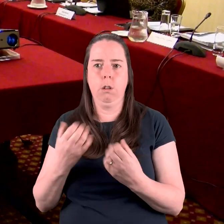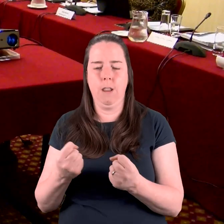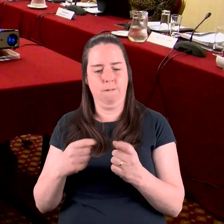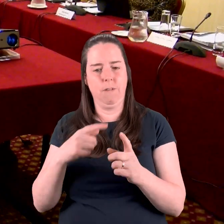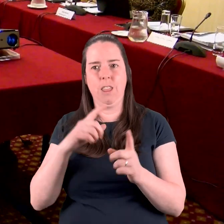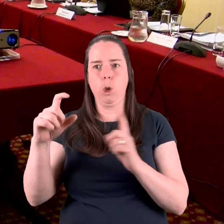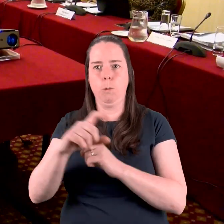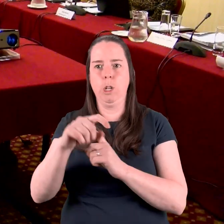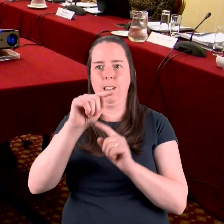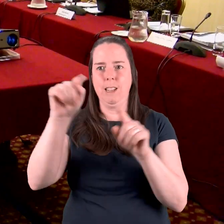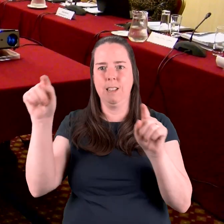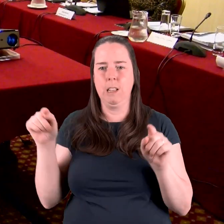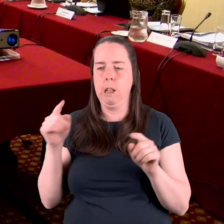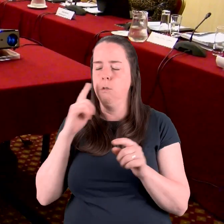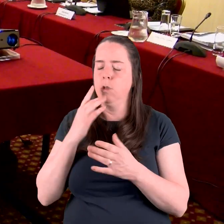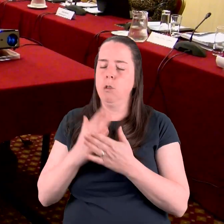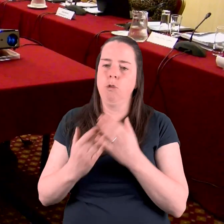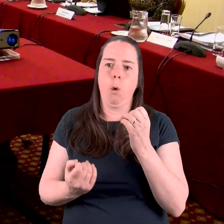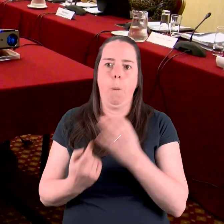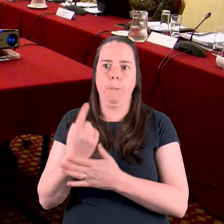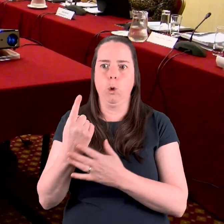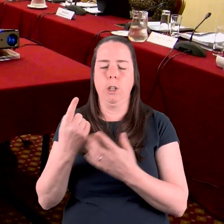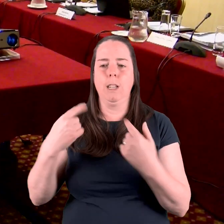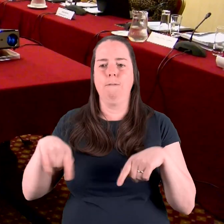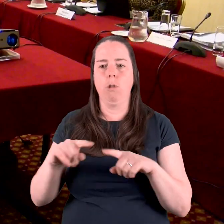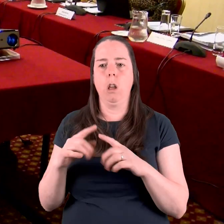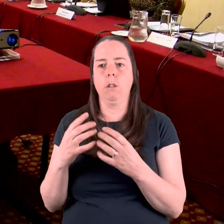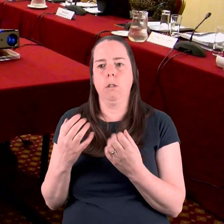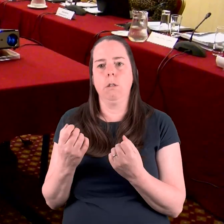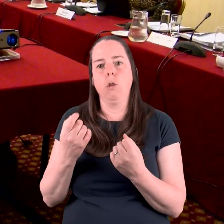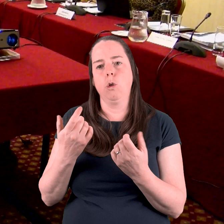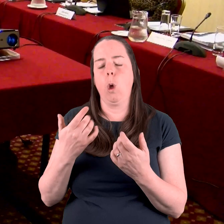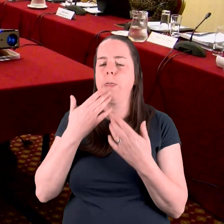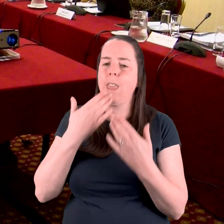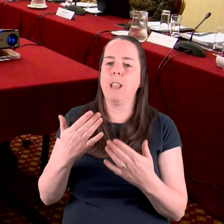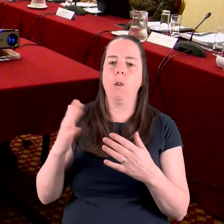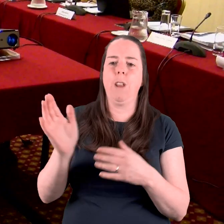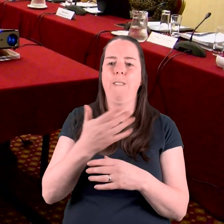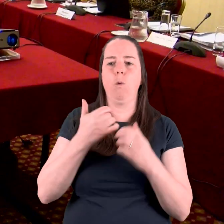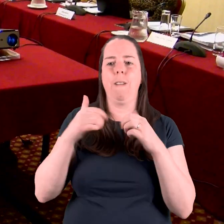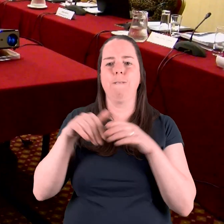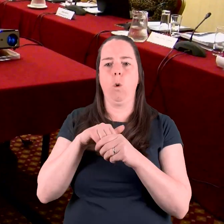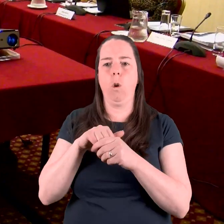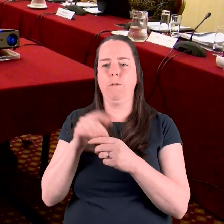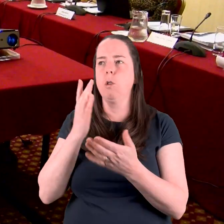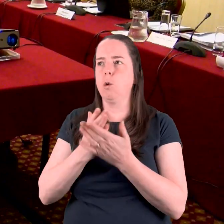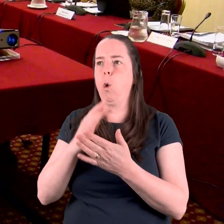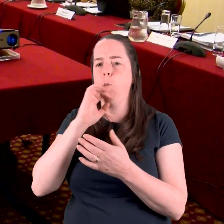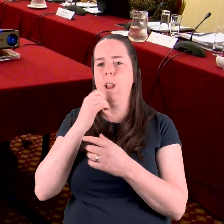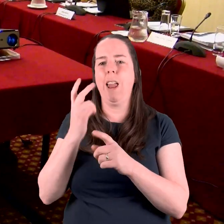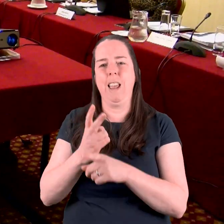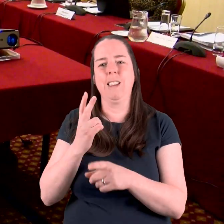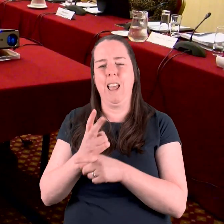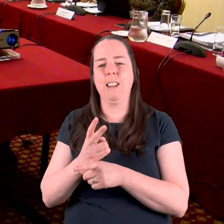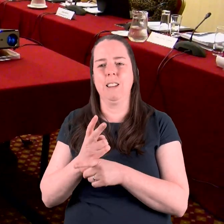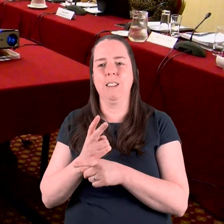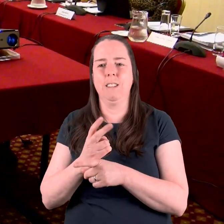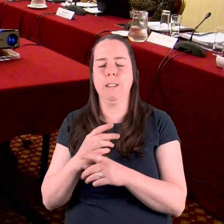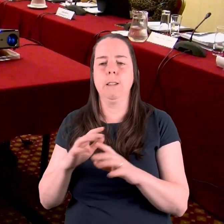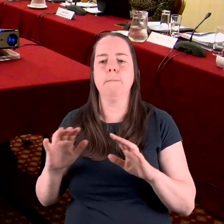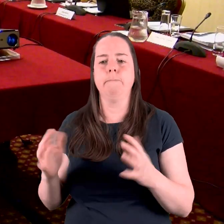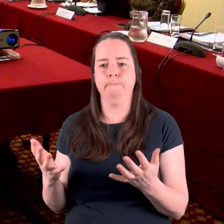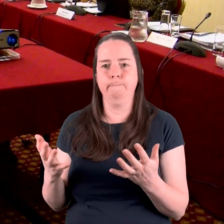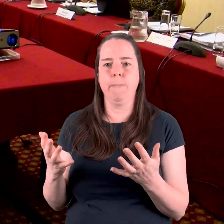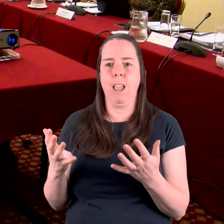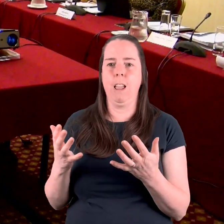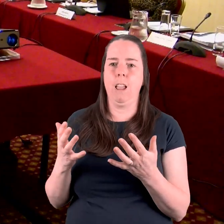interesting work going on with our communities, and I just think this is a real opportunity for us. So thank you to everyone involved. It's been and